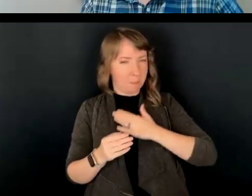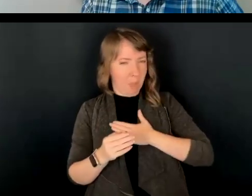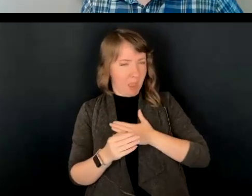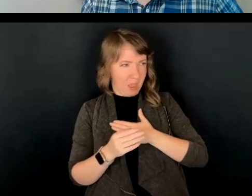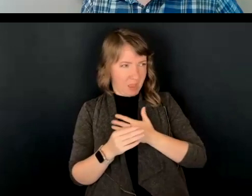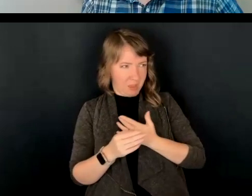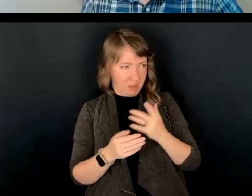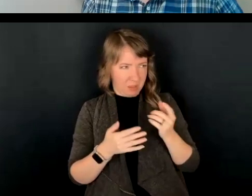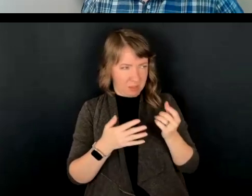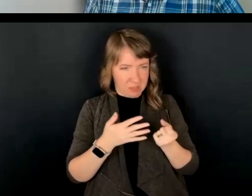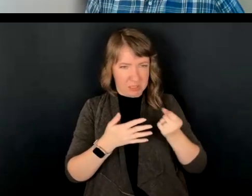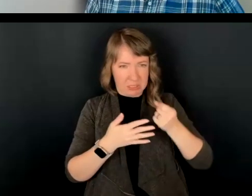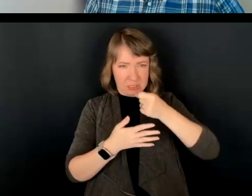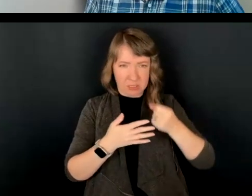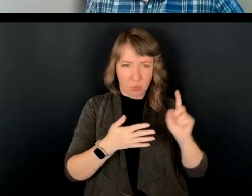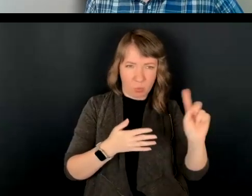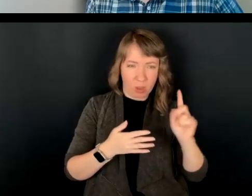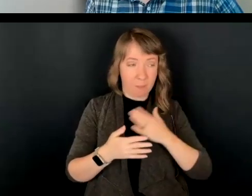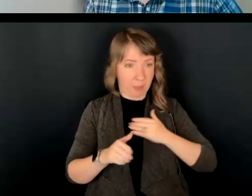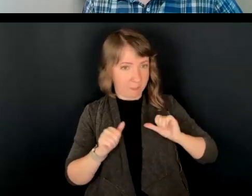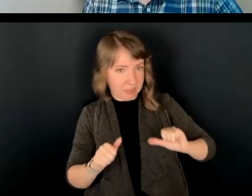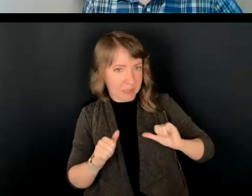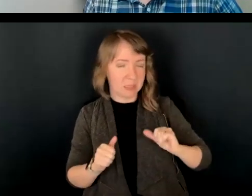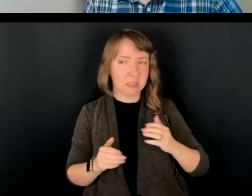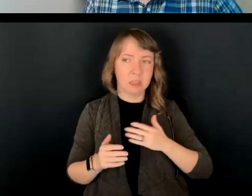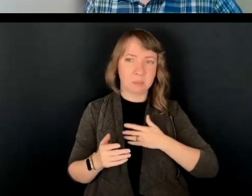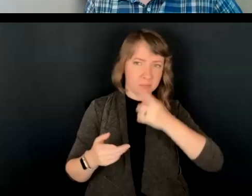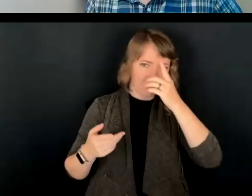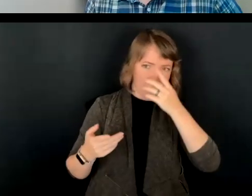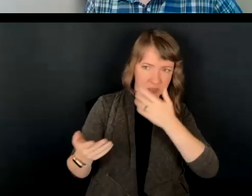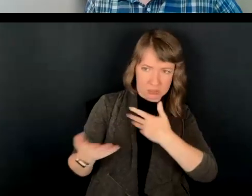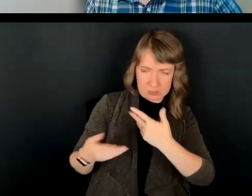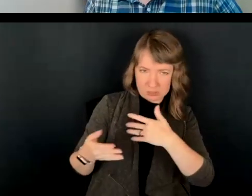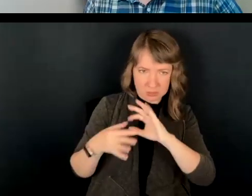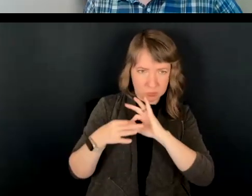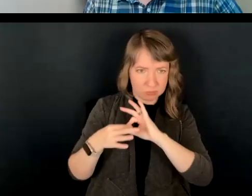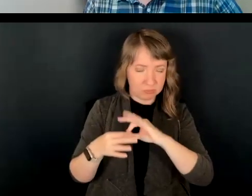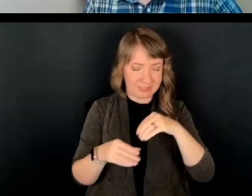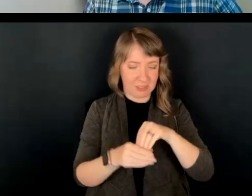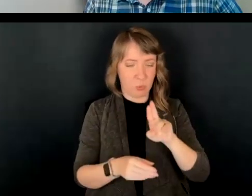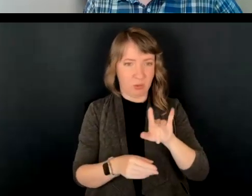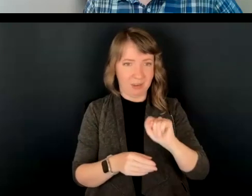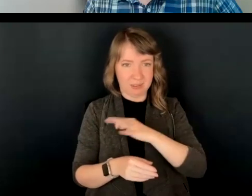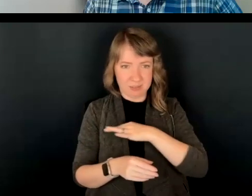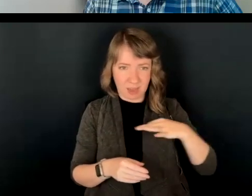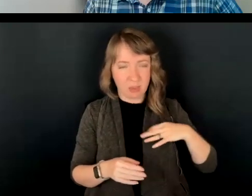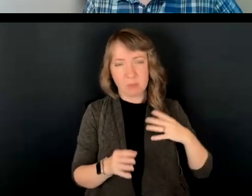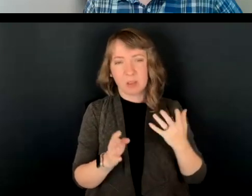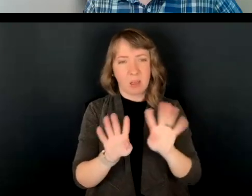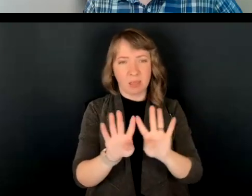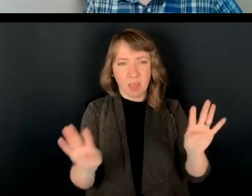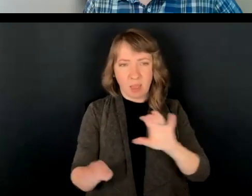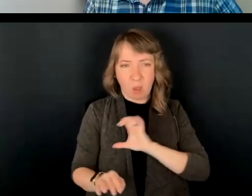trying to go together. You're having conversations about with your unit staff, whether it's line officers, program